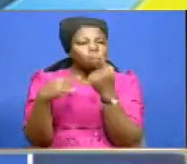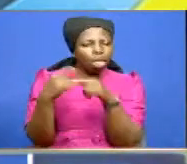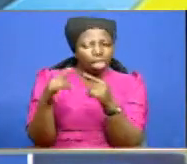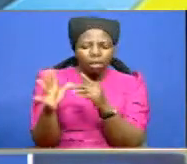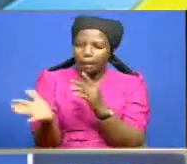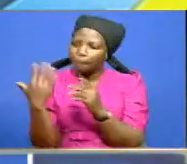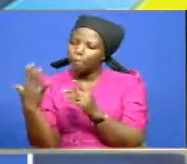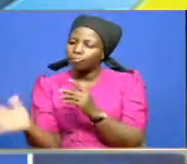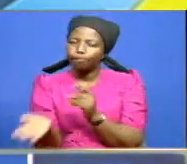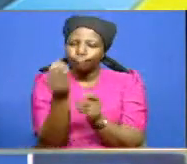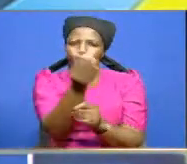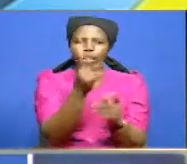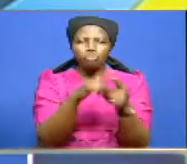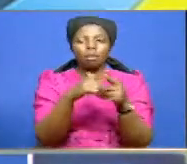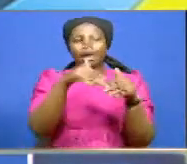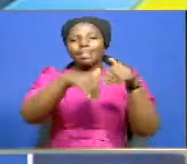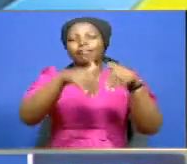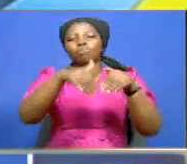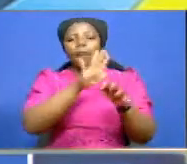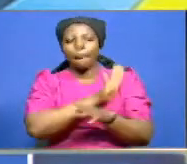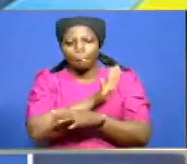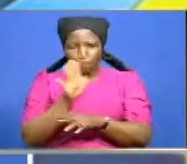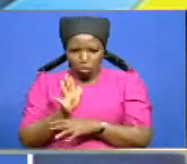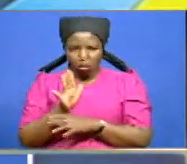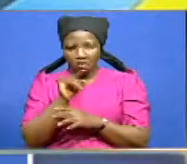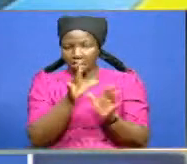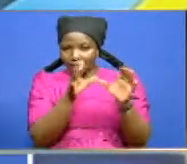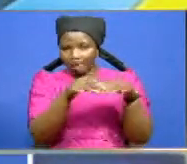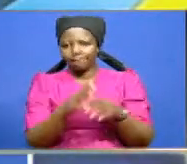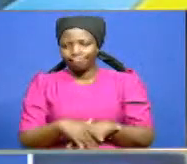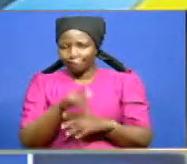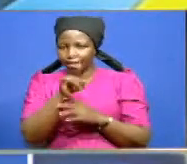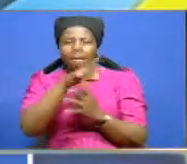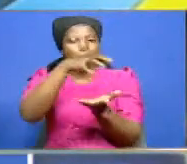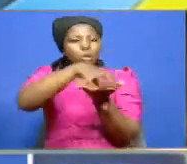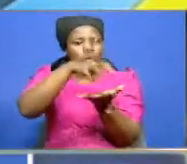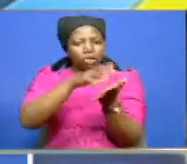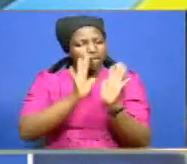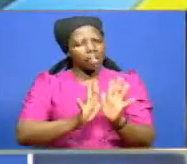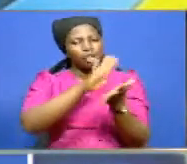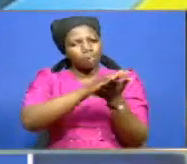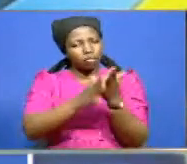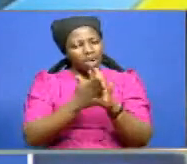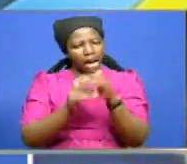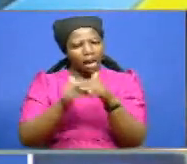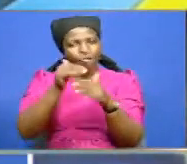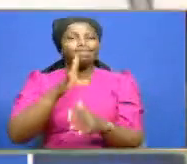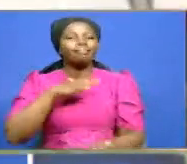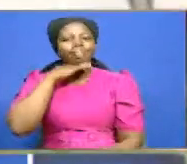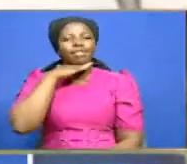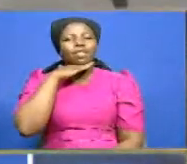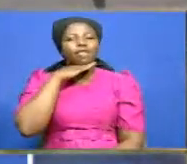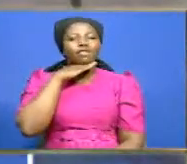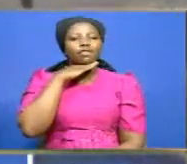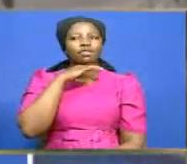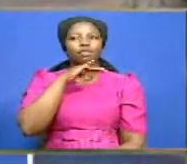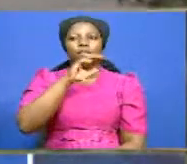board. The Matungu parliamentary seat was left vacant after the death of Justice Murunga mid-last month.